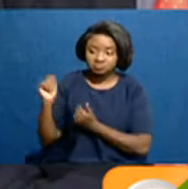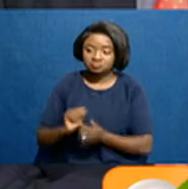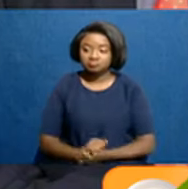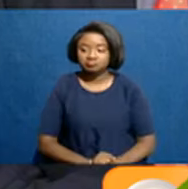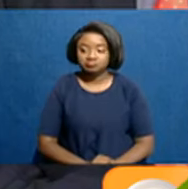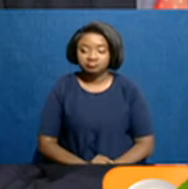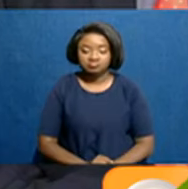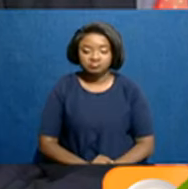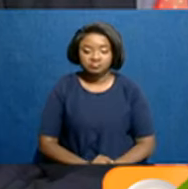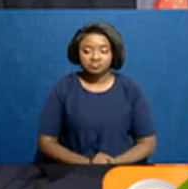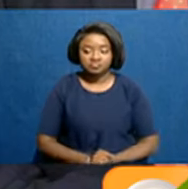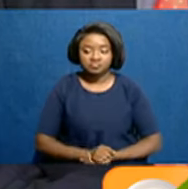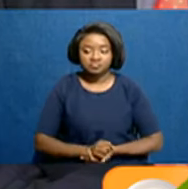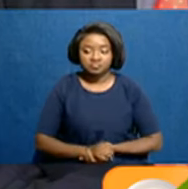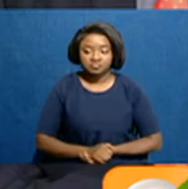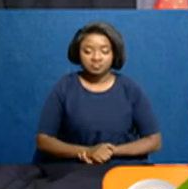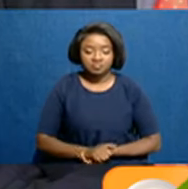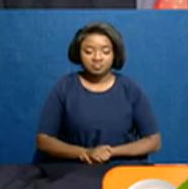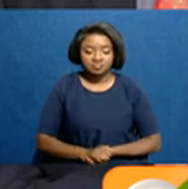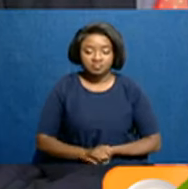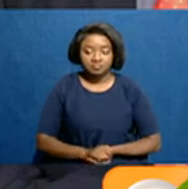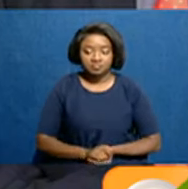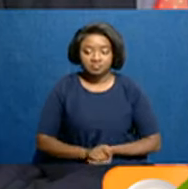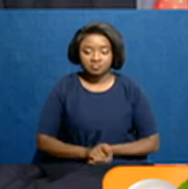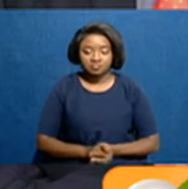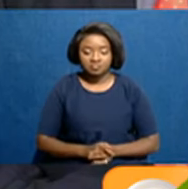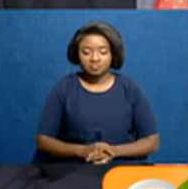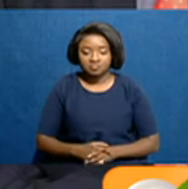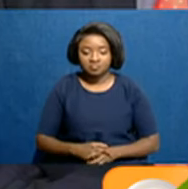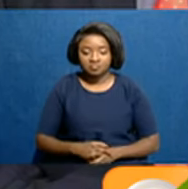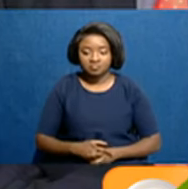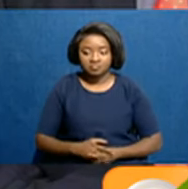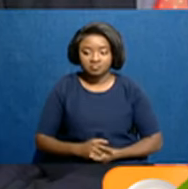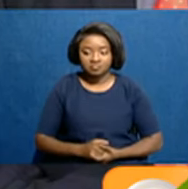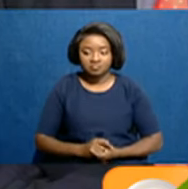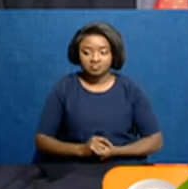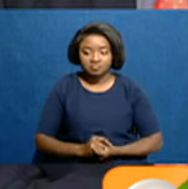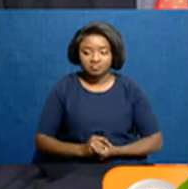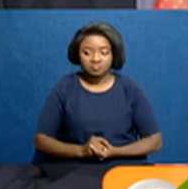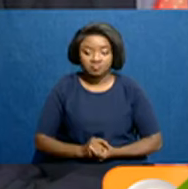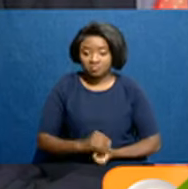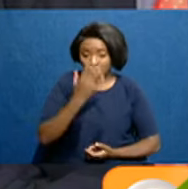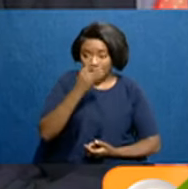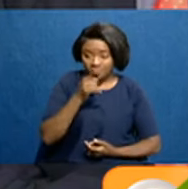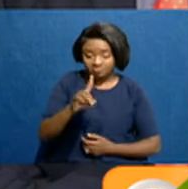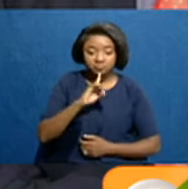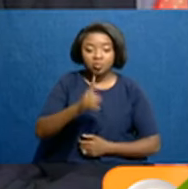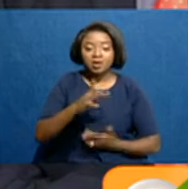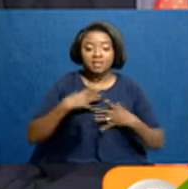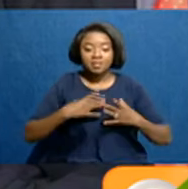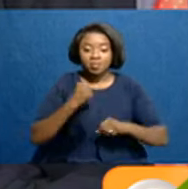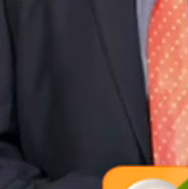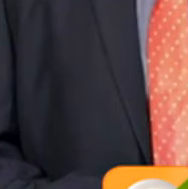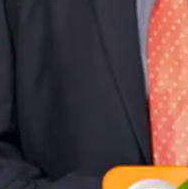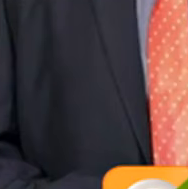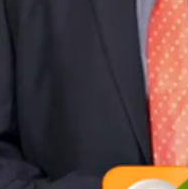and unconstitutional to the extent that it amounts to condemning workers to service mortgages for